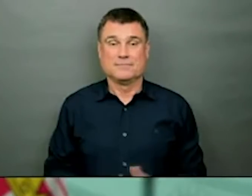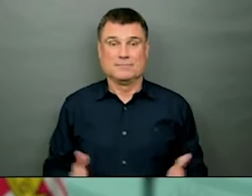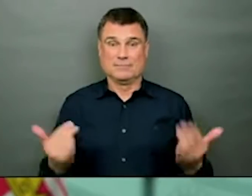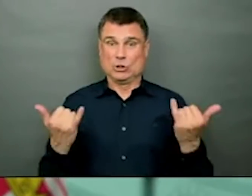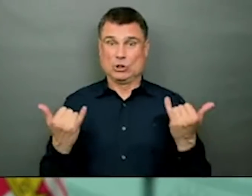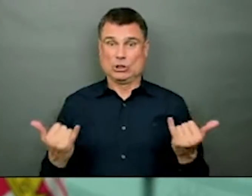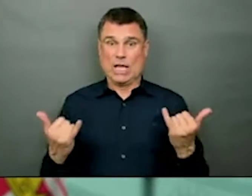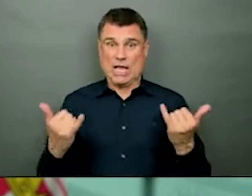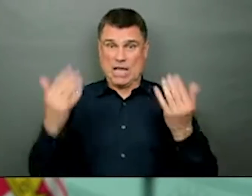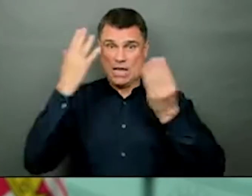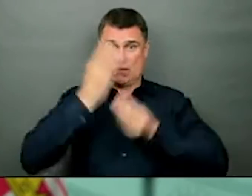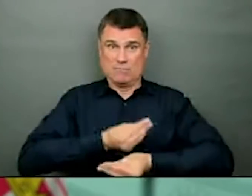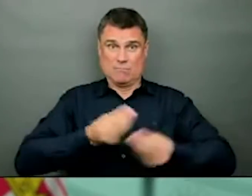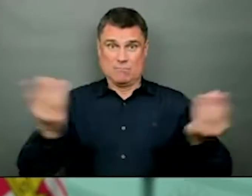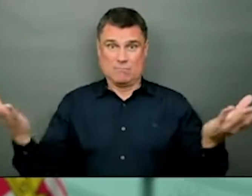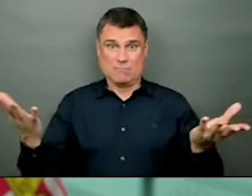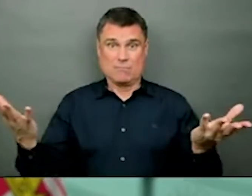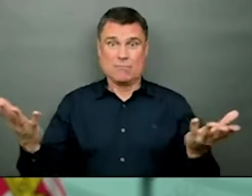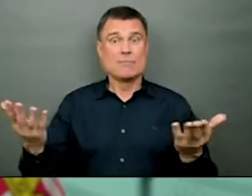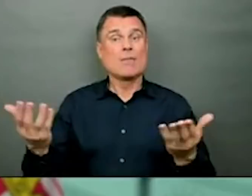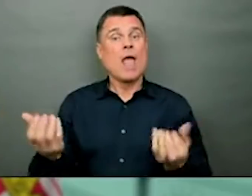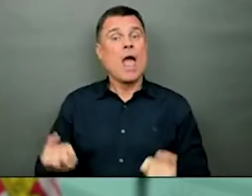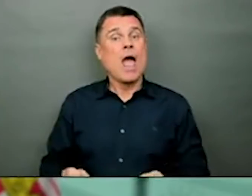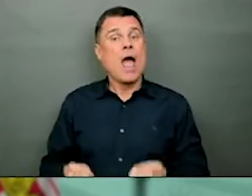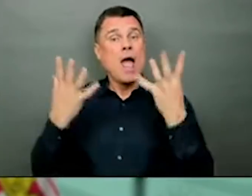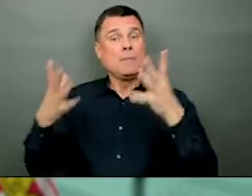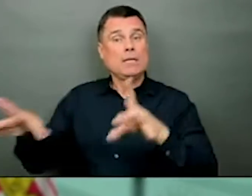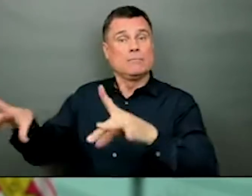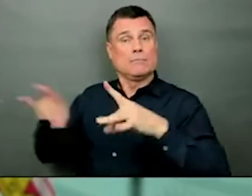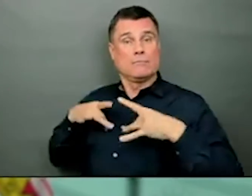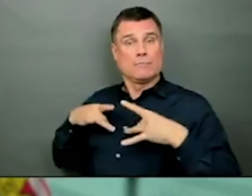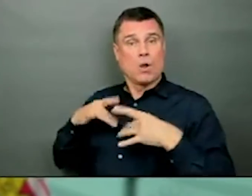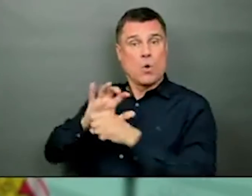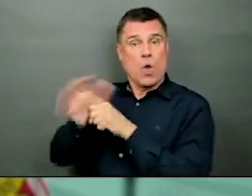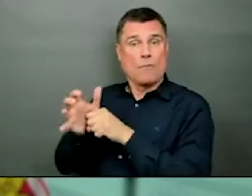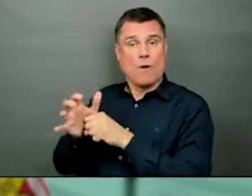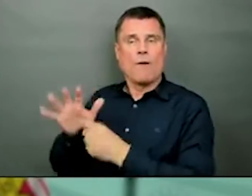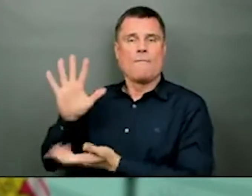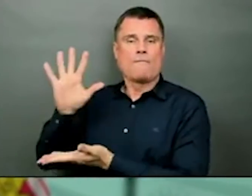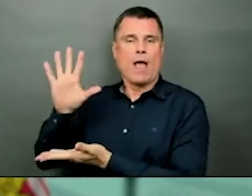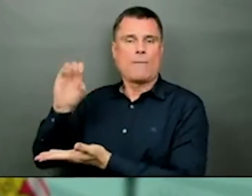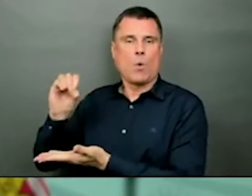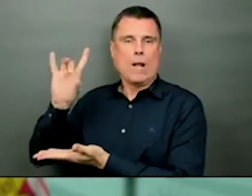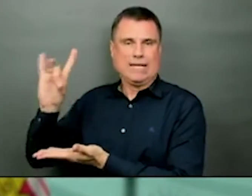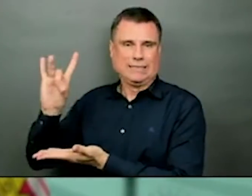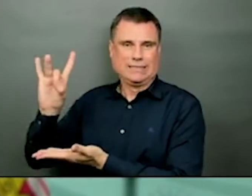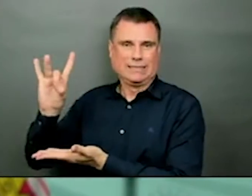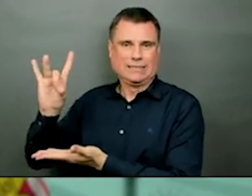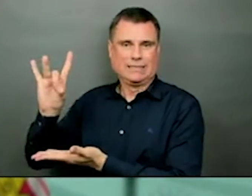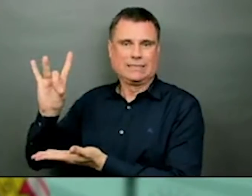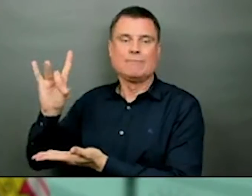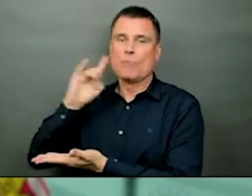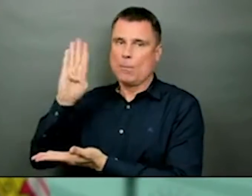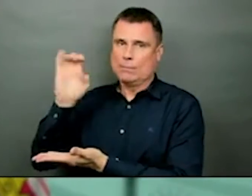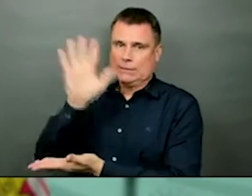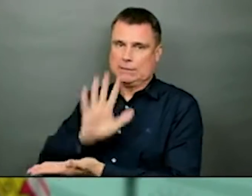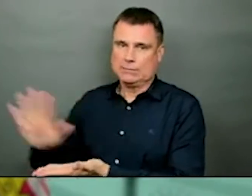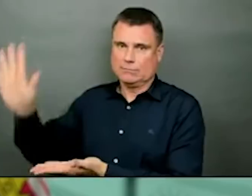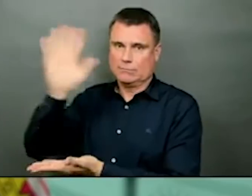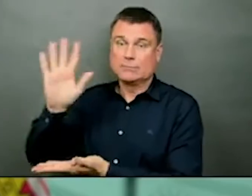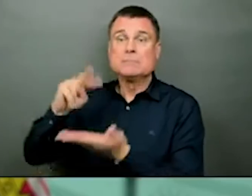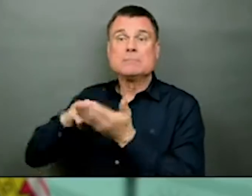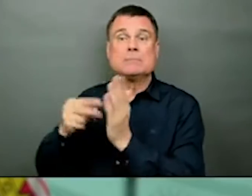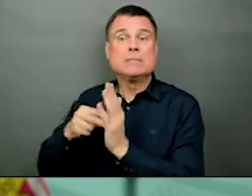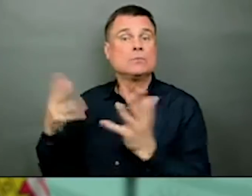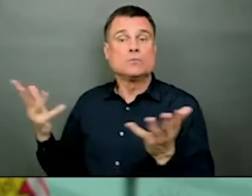2021. Today, we are reporting of 508 new diagnoses of COVID-19 in British Columbia, which brings the